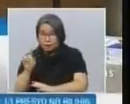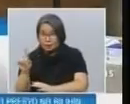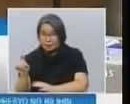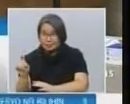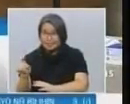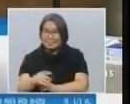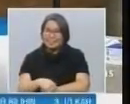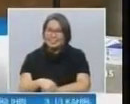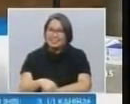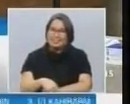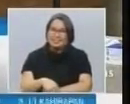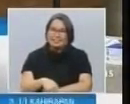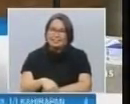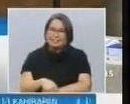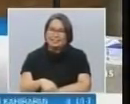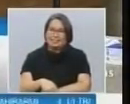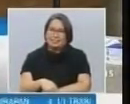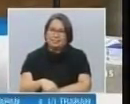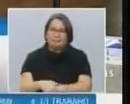sir.